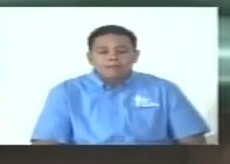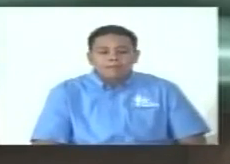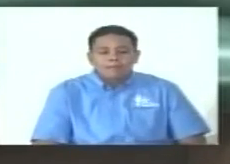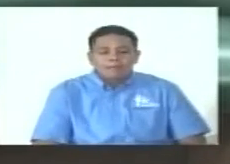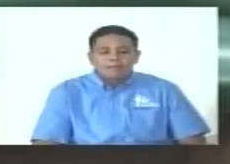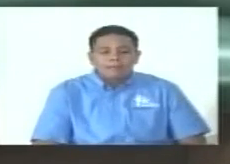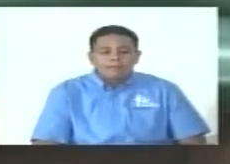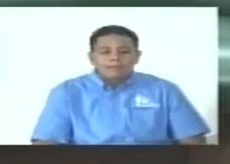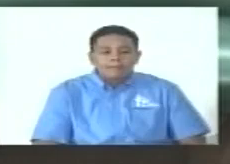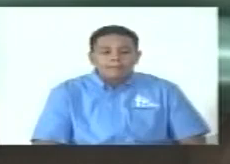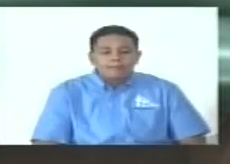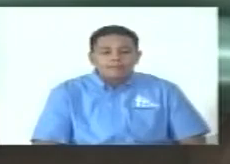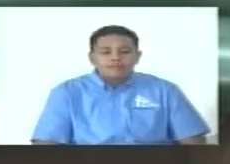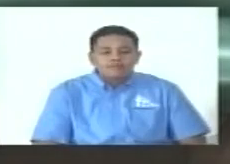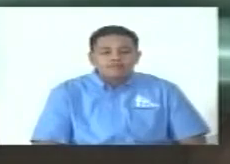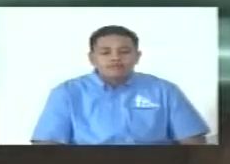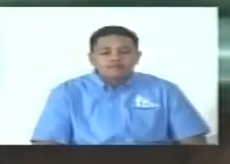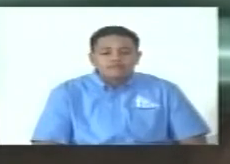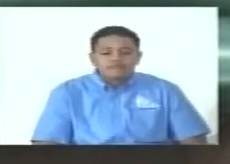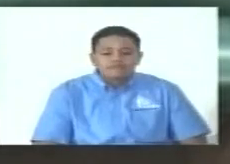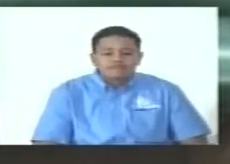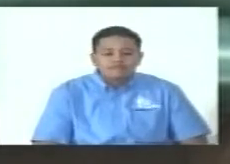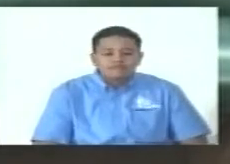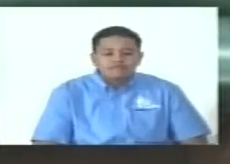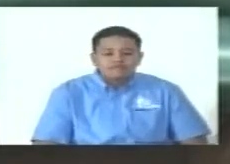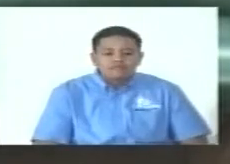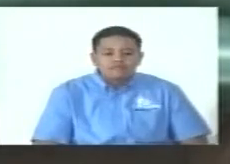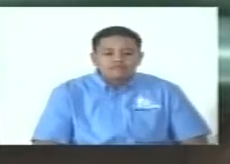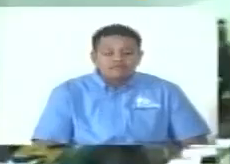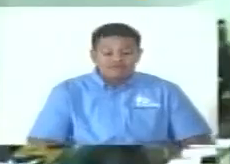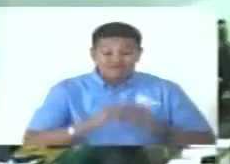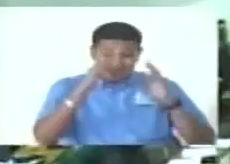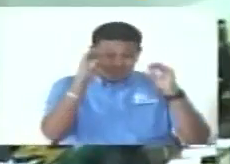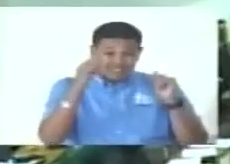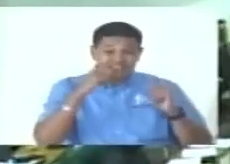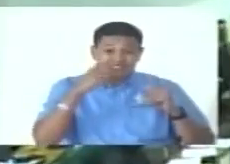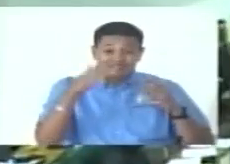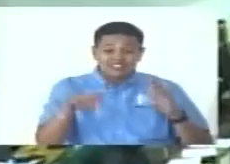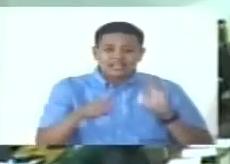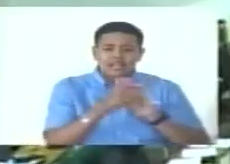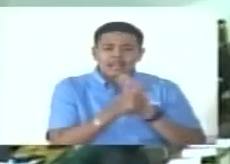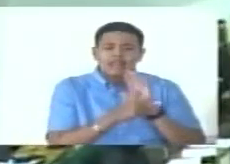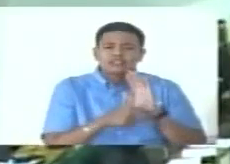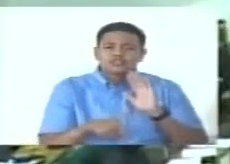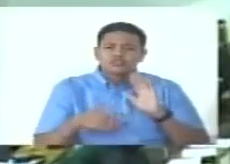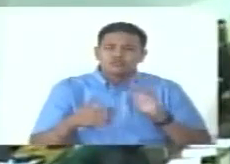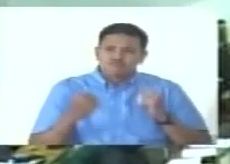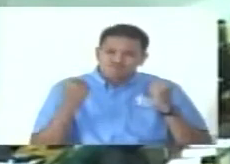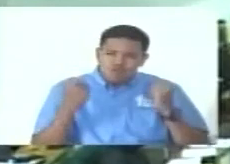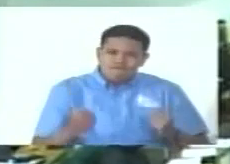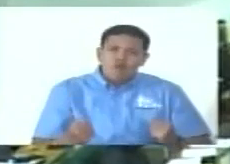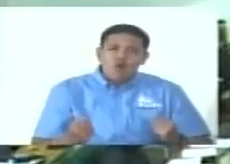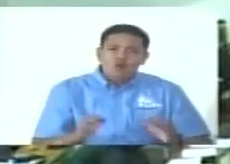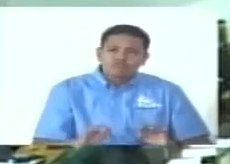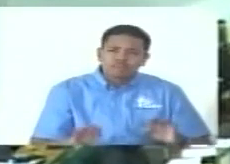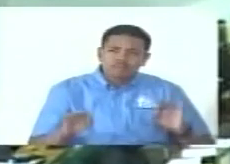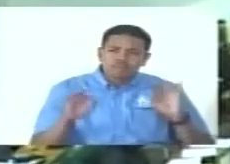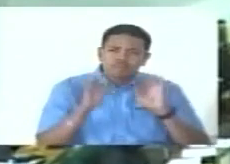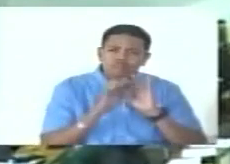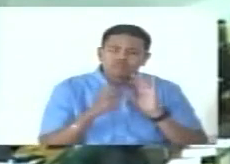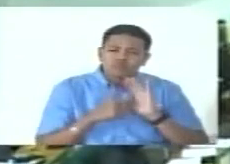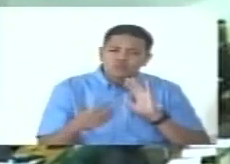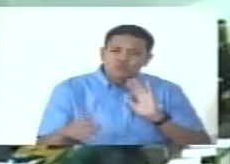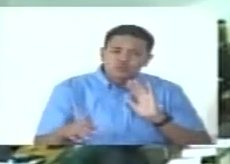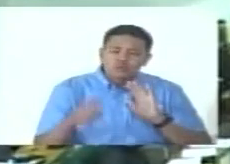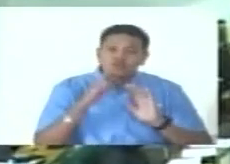Mr. President, it has been said before that this legislation is of profound significance. It is.